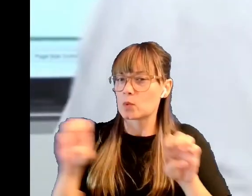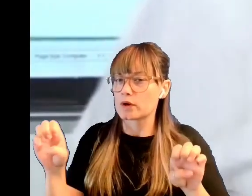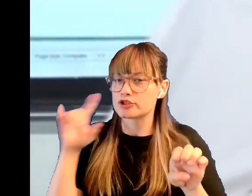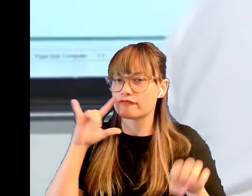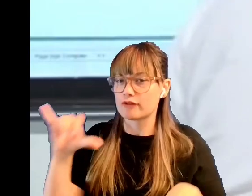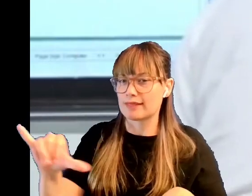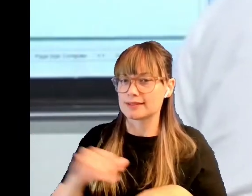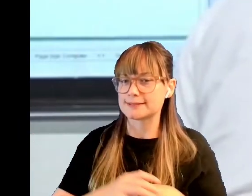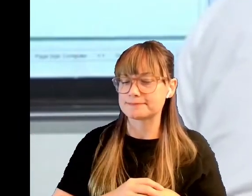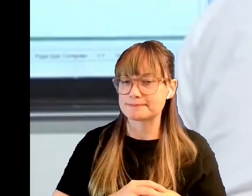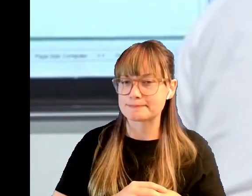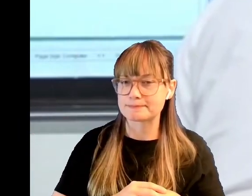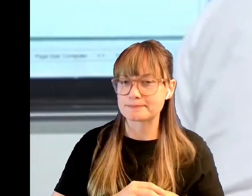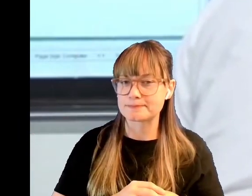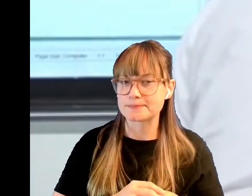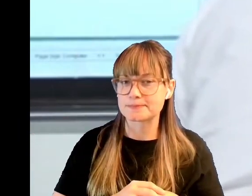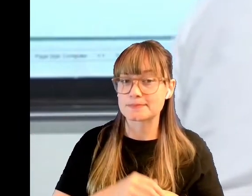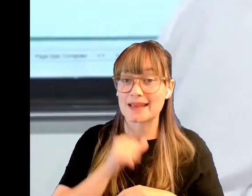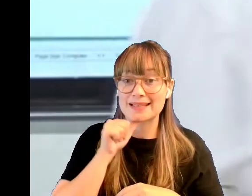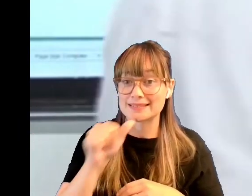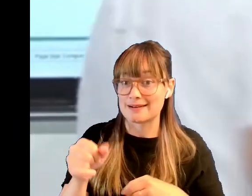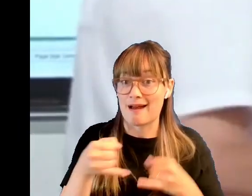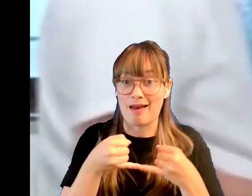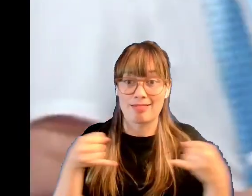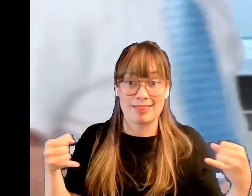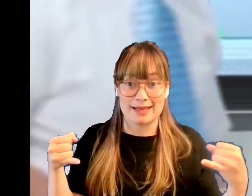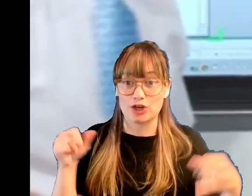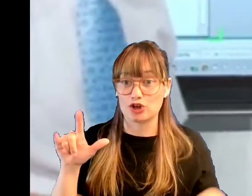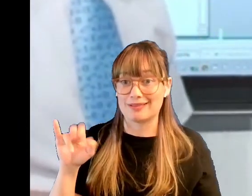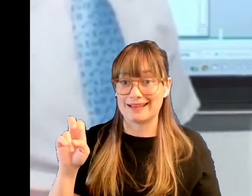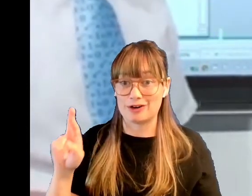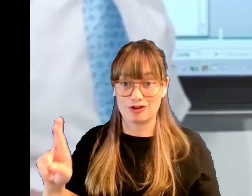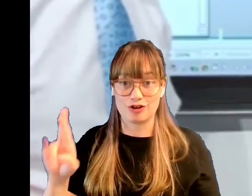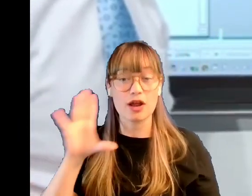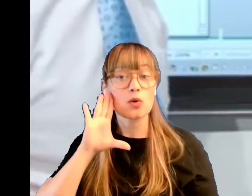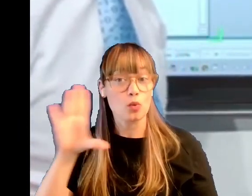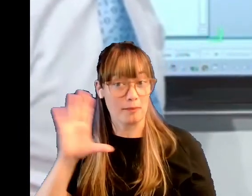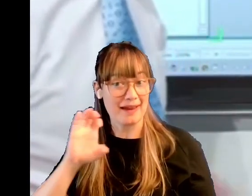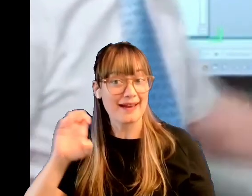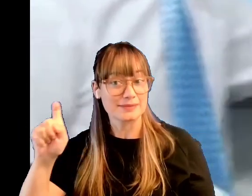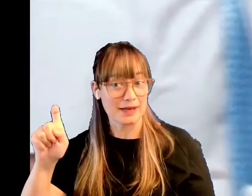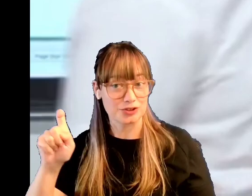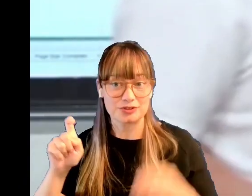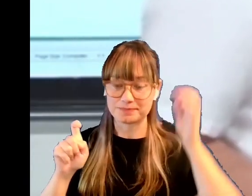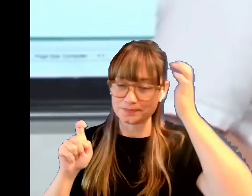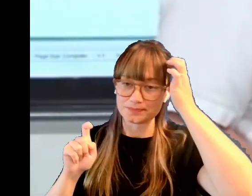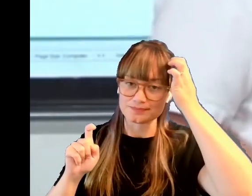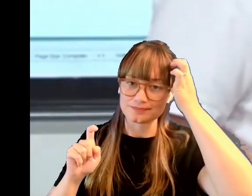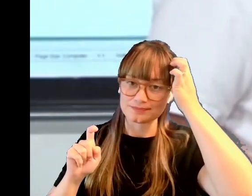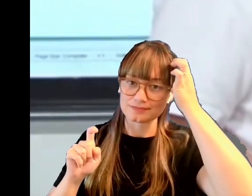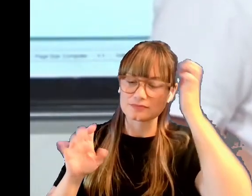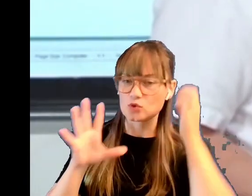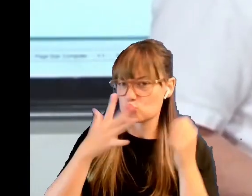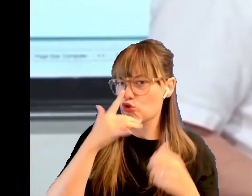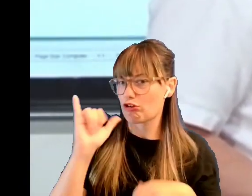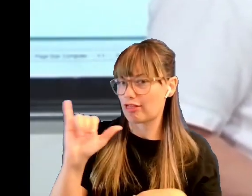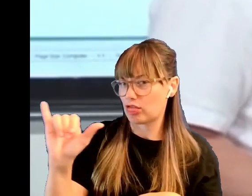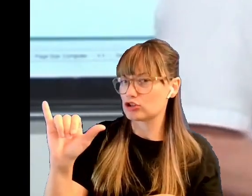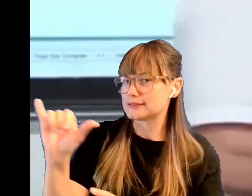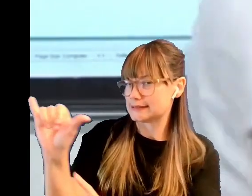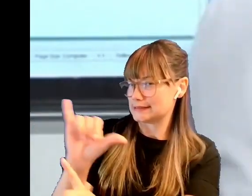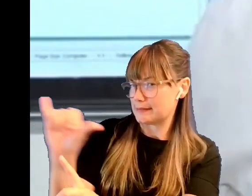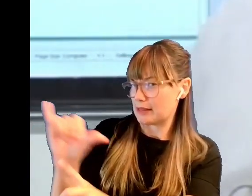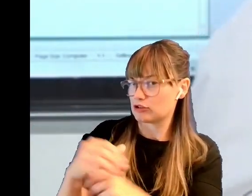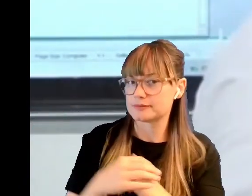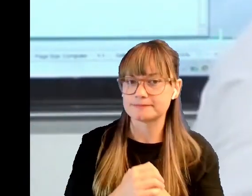function. It's not going to be linear, it's going to be exponential. So it's going to kind of look like this one, isn't